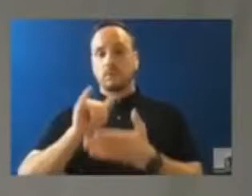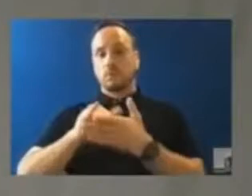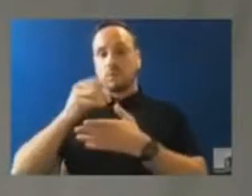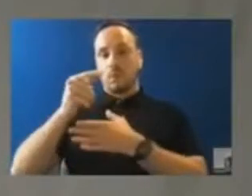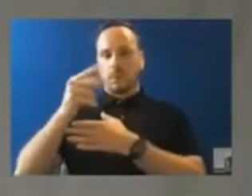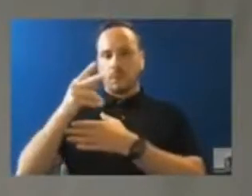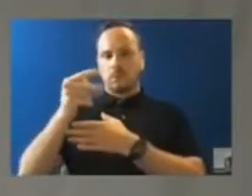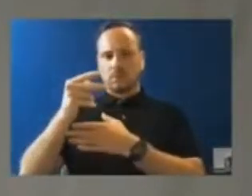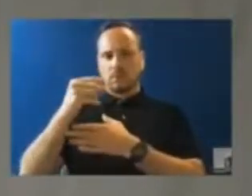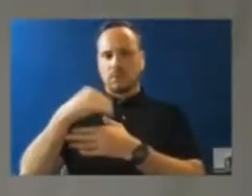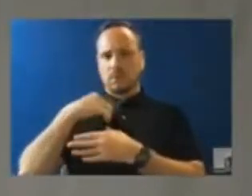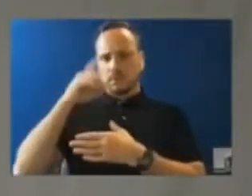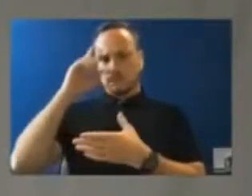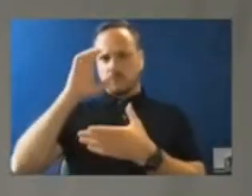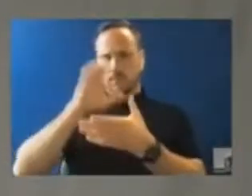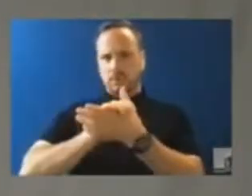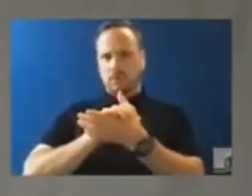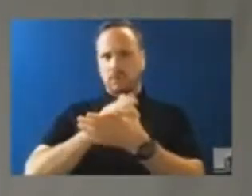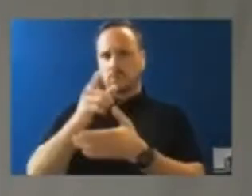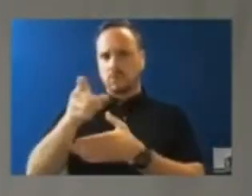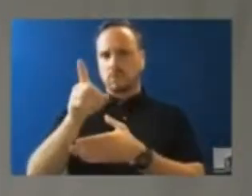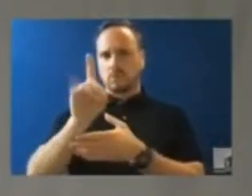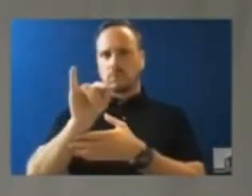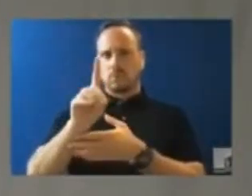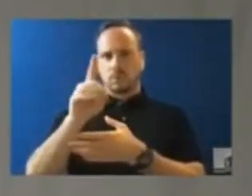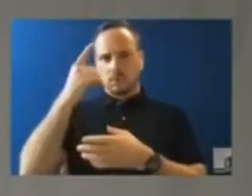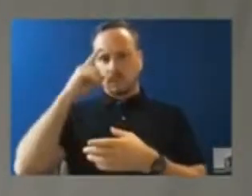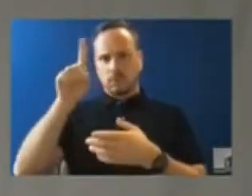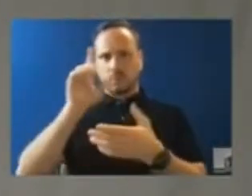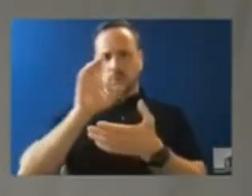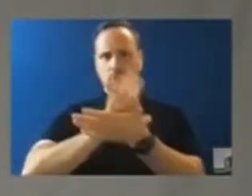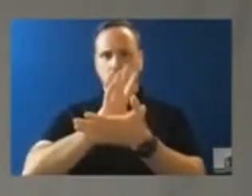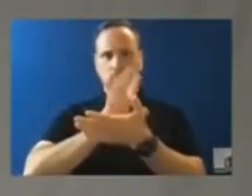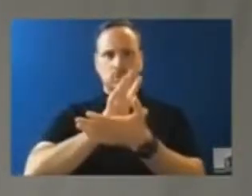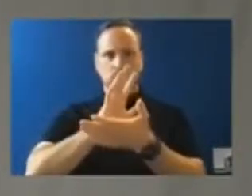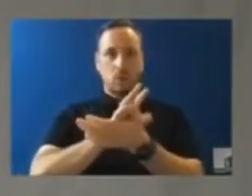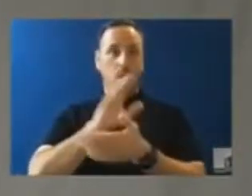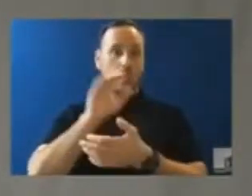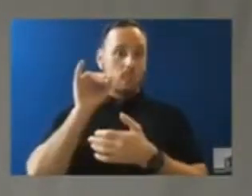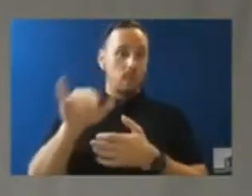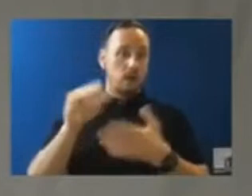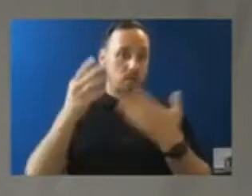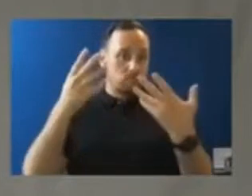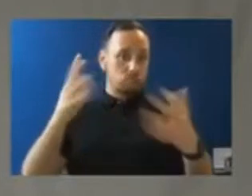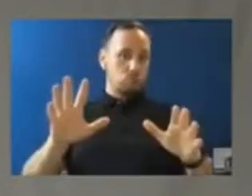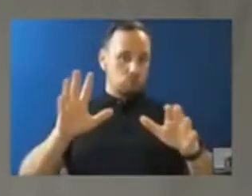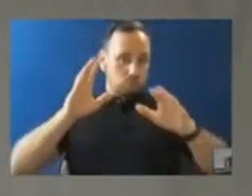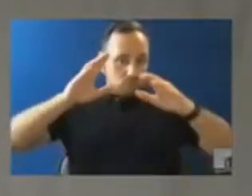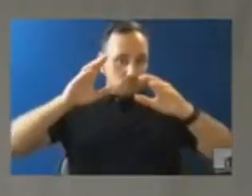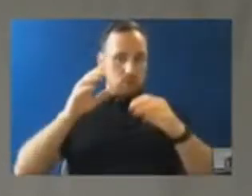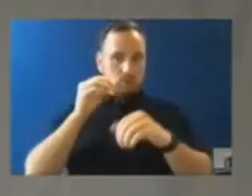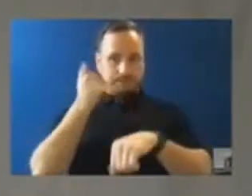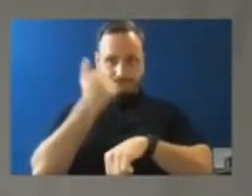you did for school. So that's been settled.